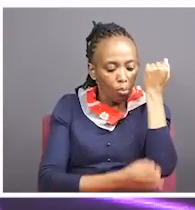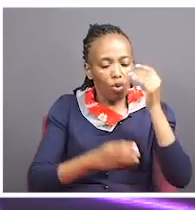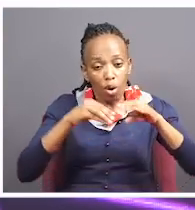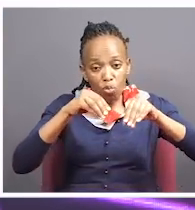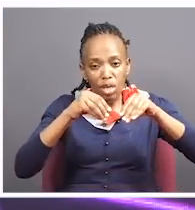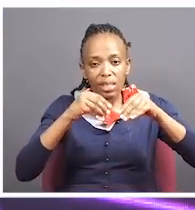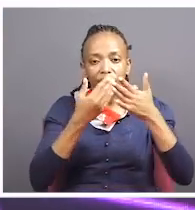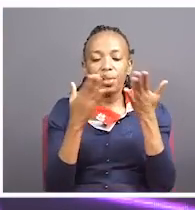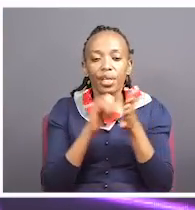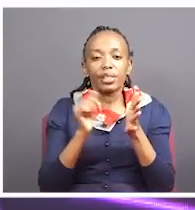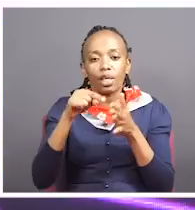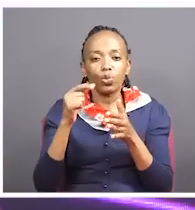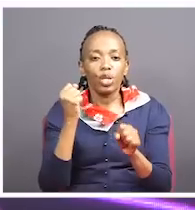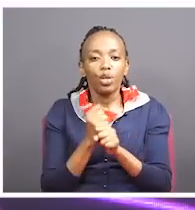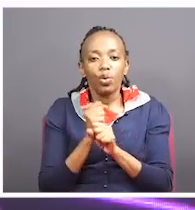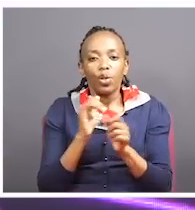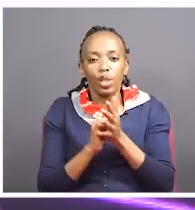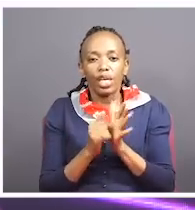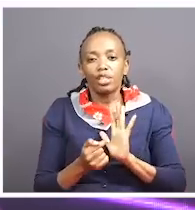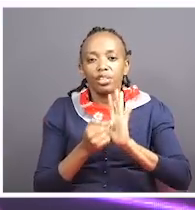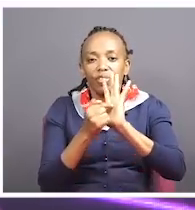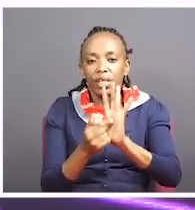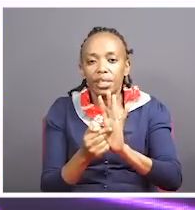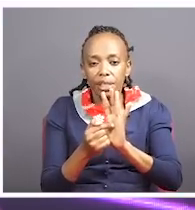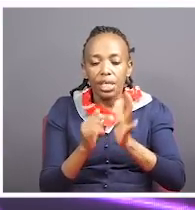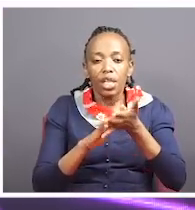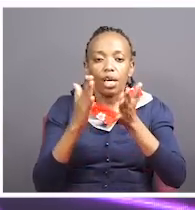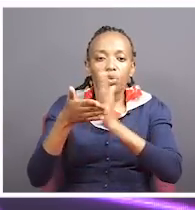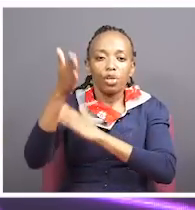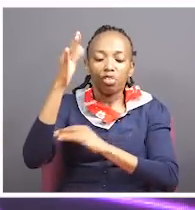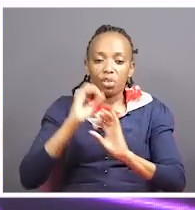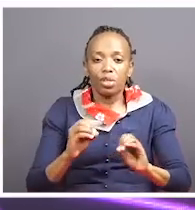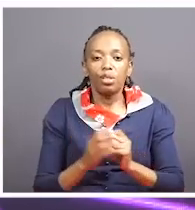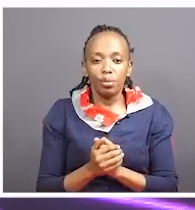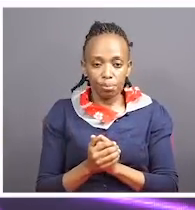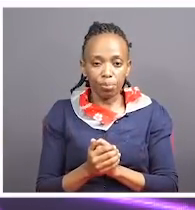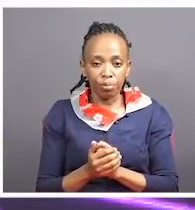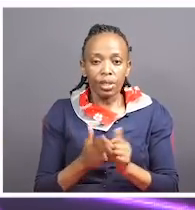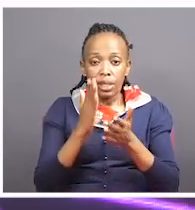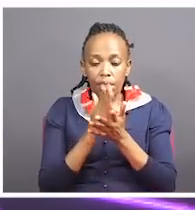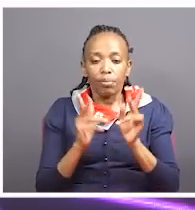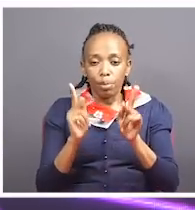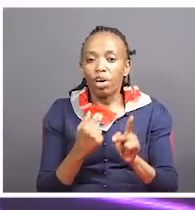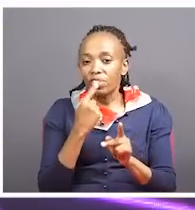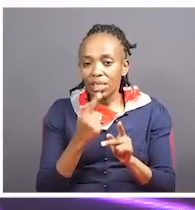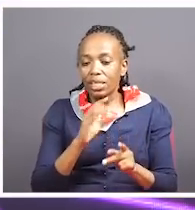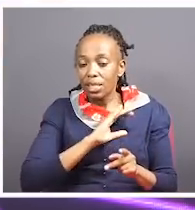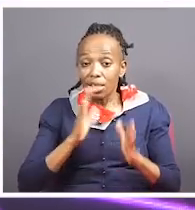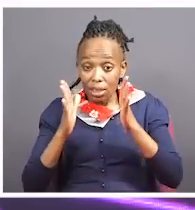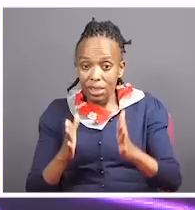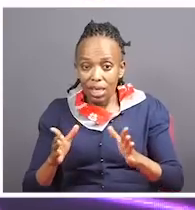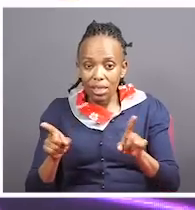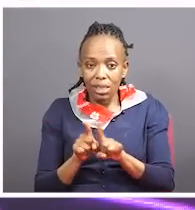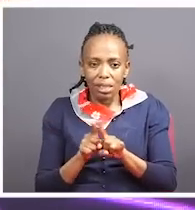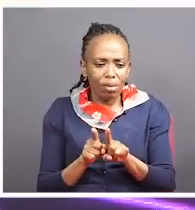mediocrity in the things that we do that do not reflect the glory of God. Some people have said that